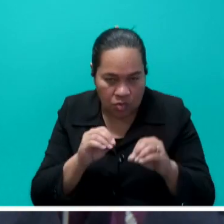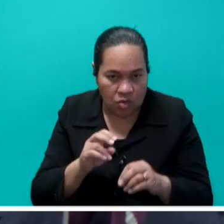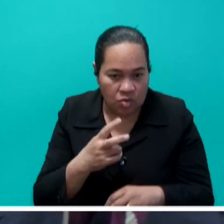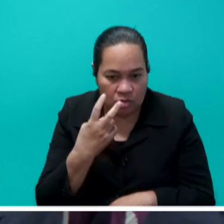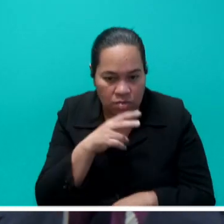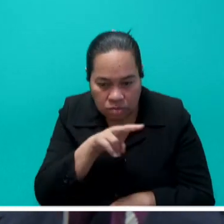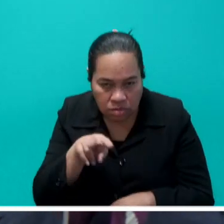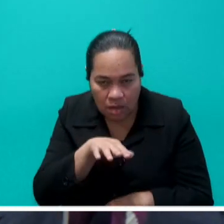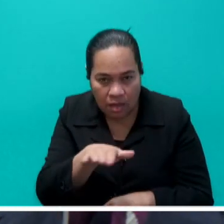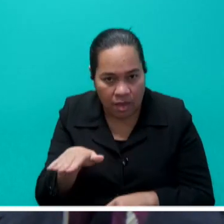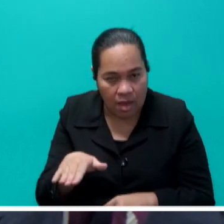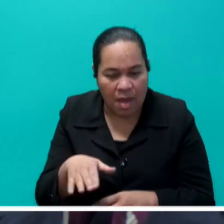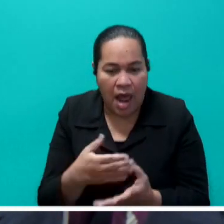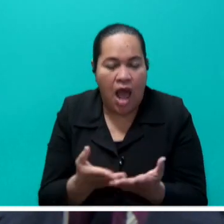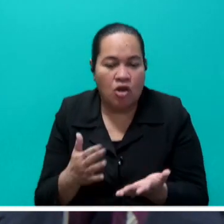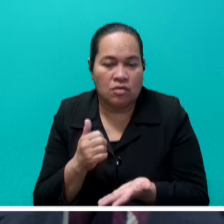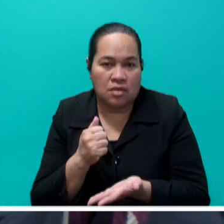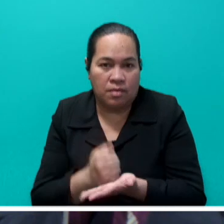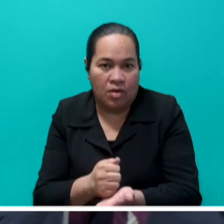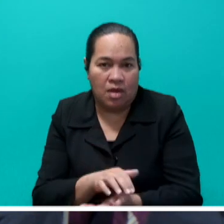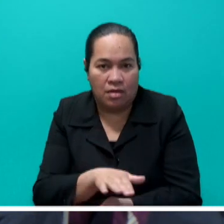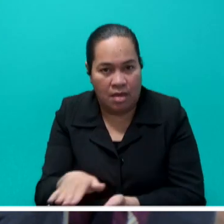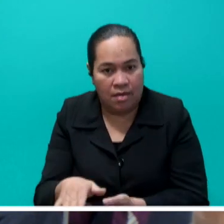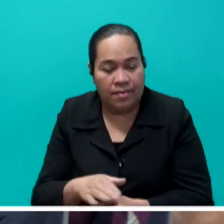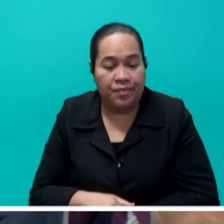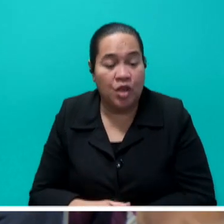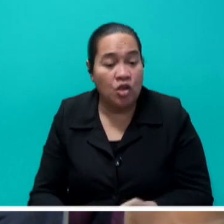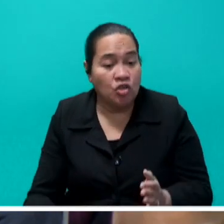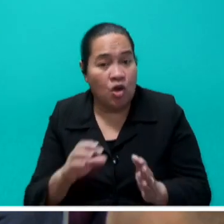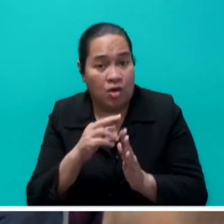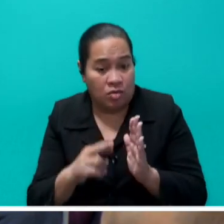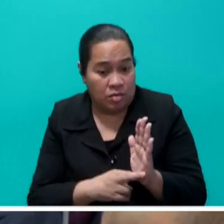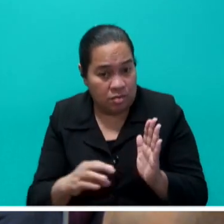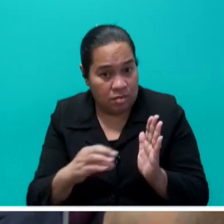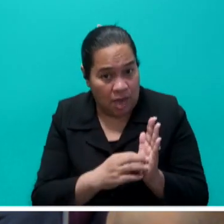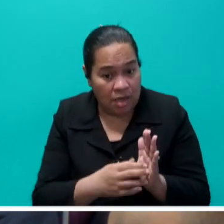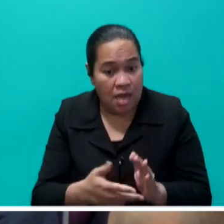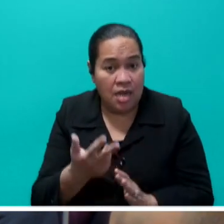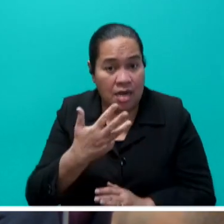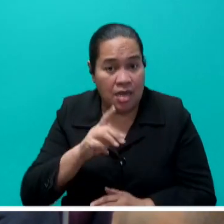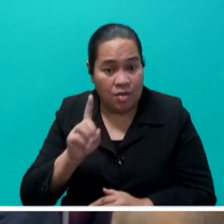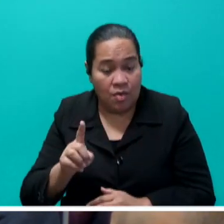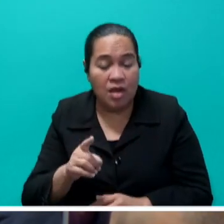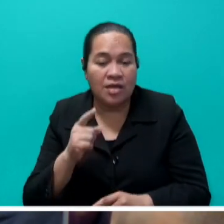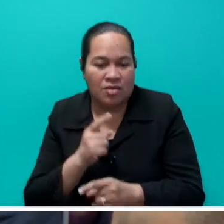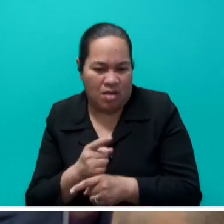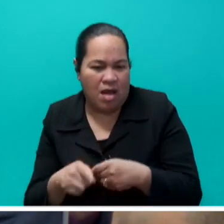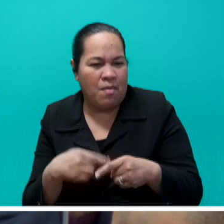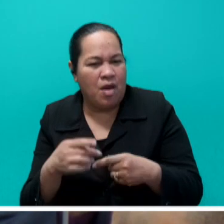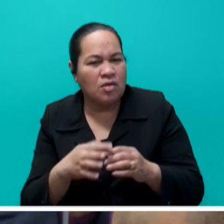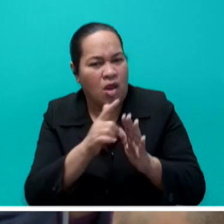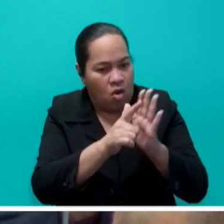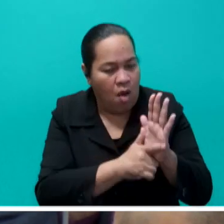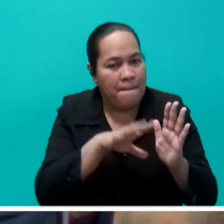of the Minor Act 1971 provides law enforcement authorities with the legal means to address these